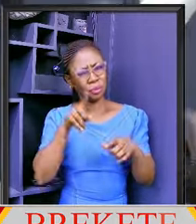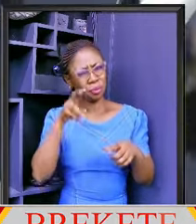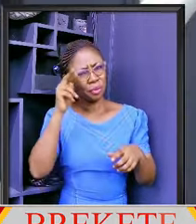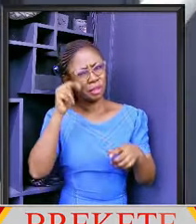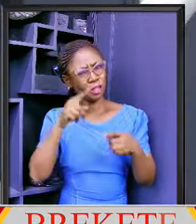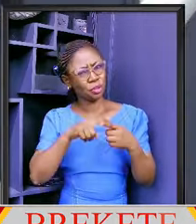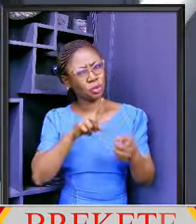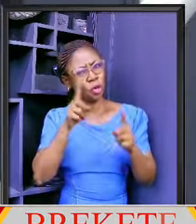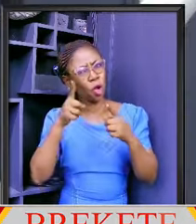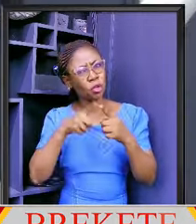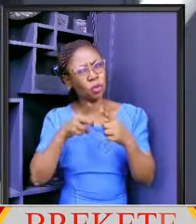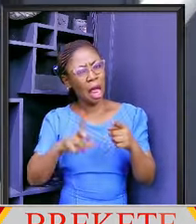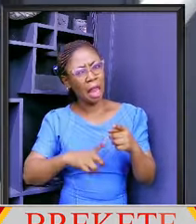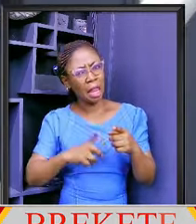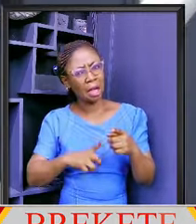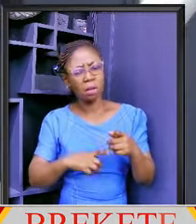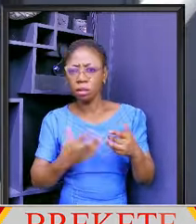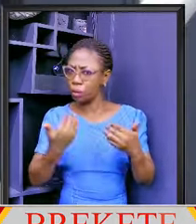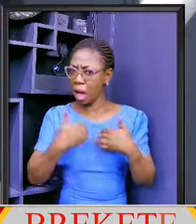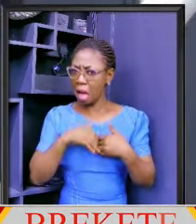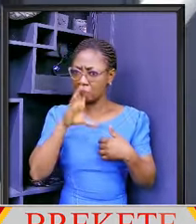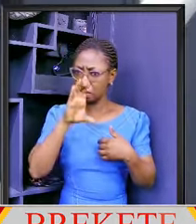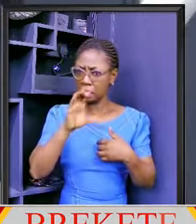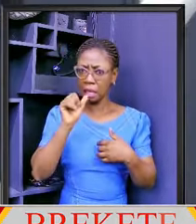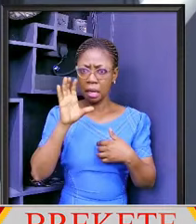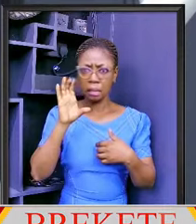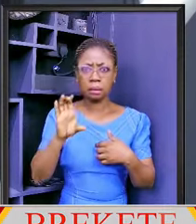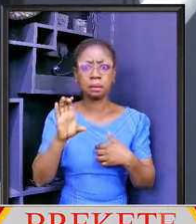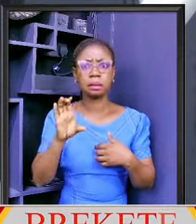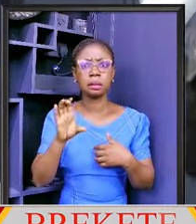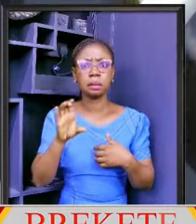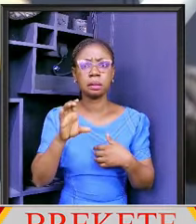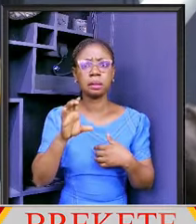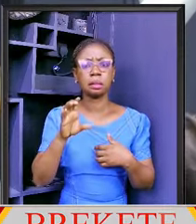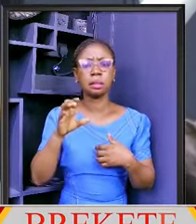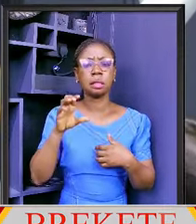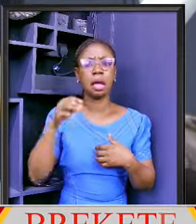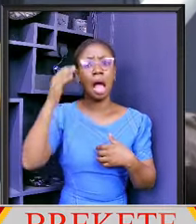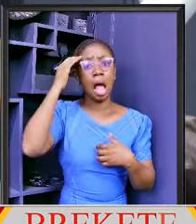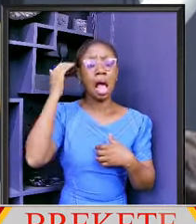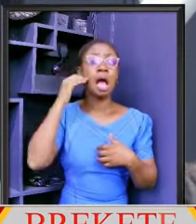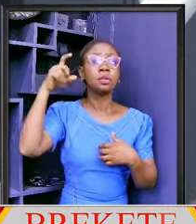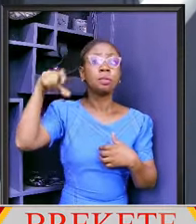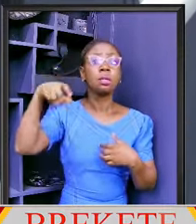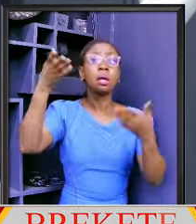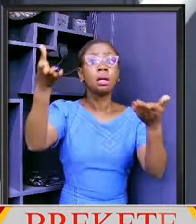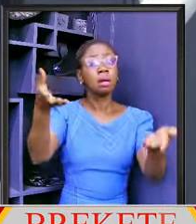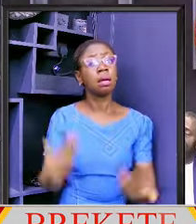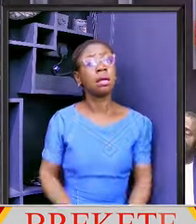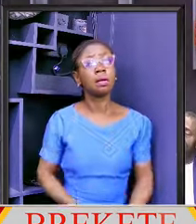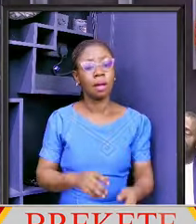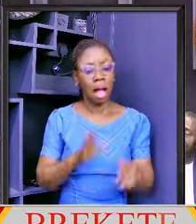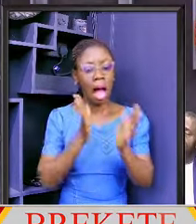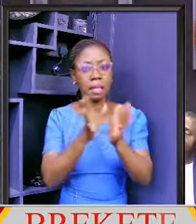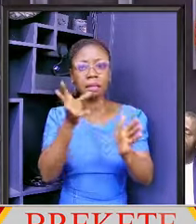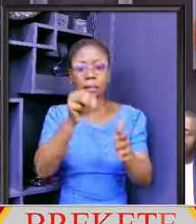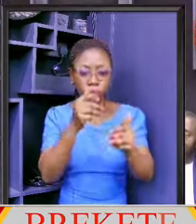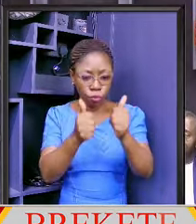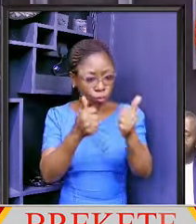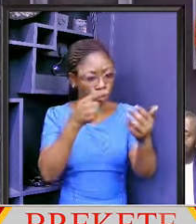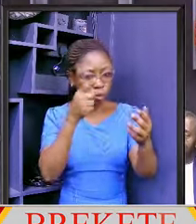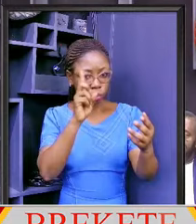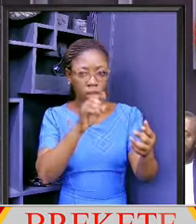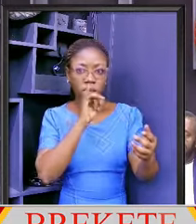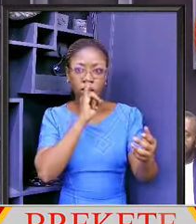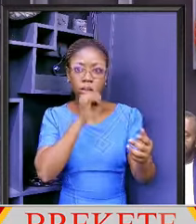Lagos? All CAC headquarters is here. You go to Corporate Affairs Commission and say which one is the original. So what we did after that one, we now wrote to